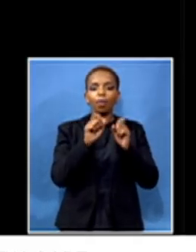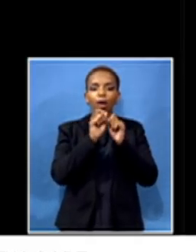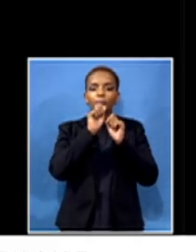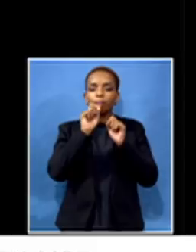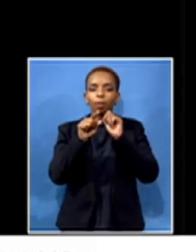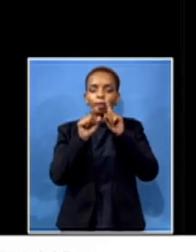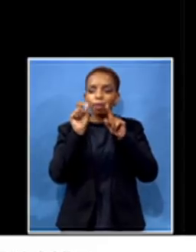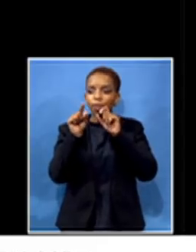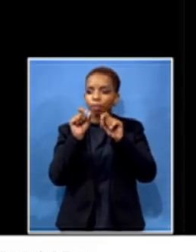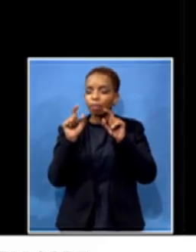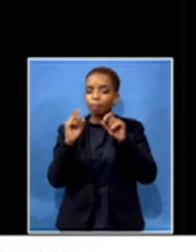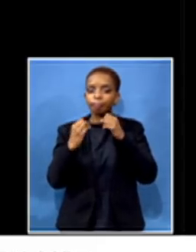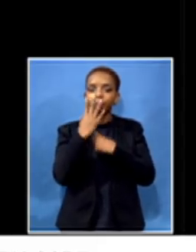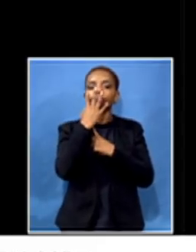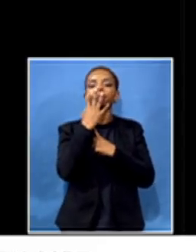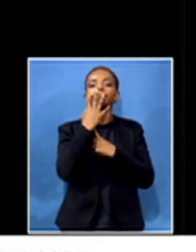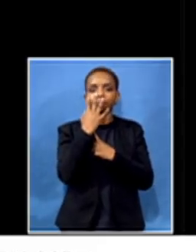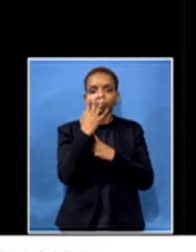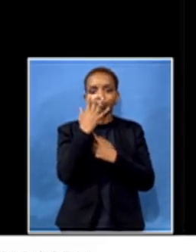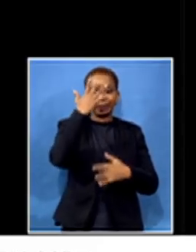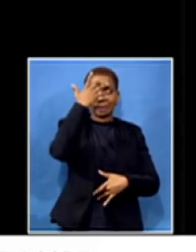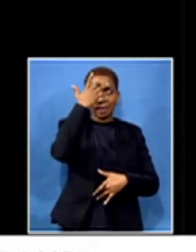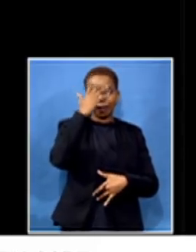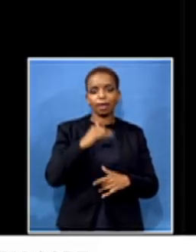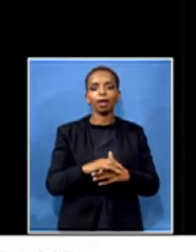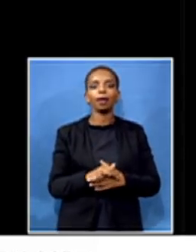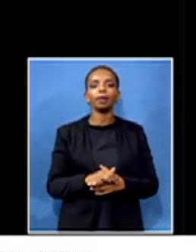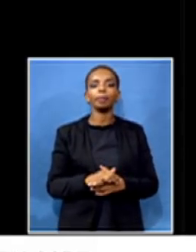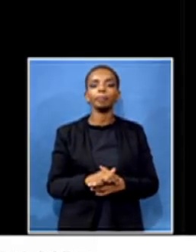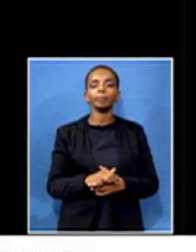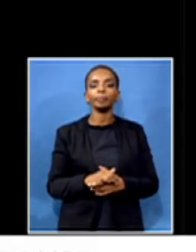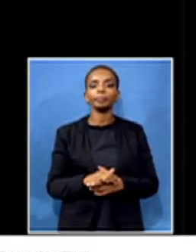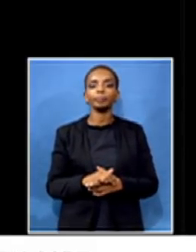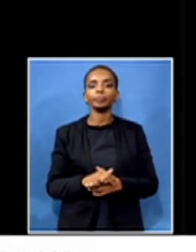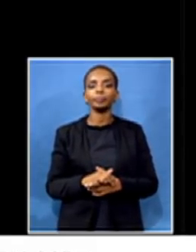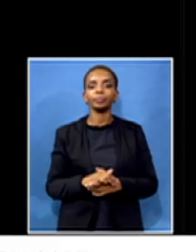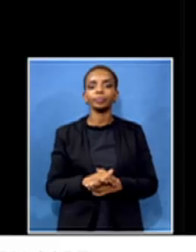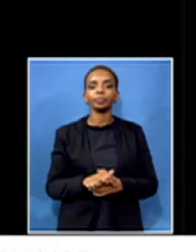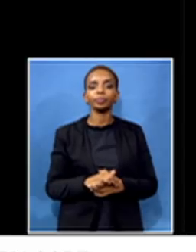upper respiratory tract infection, where the